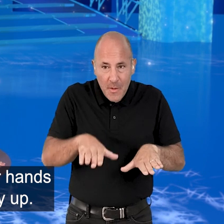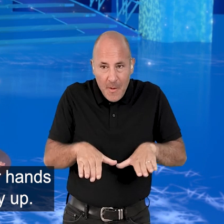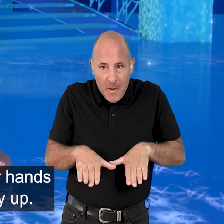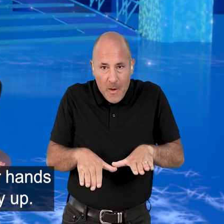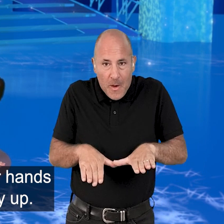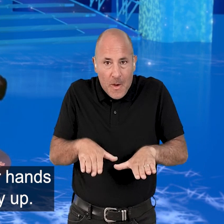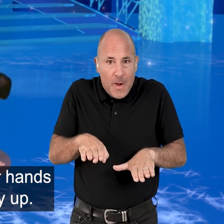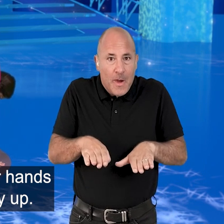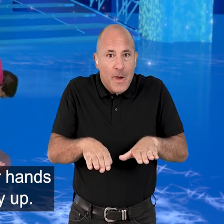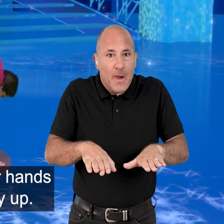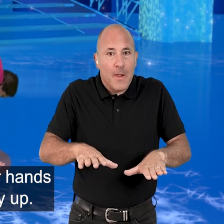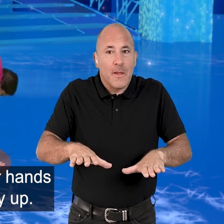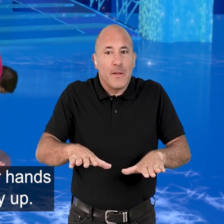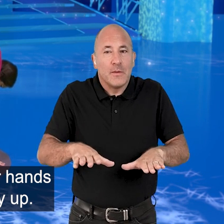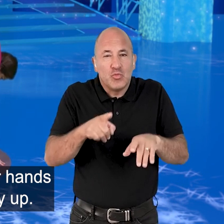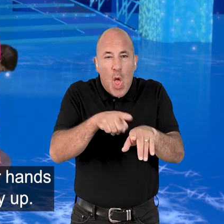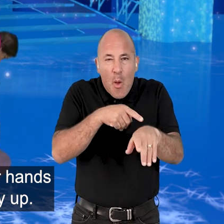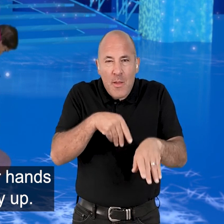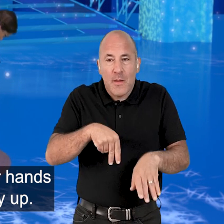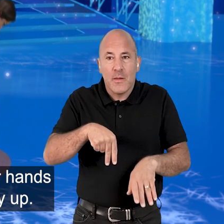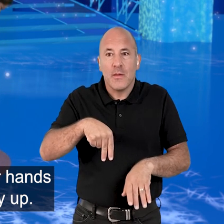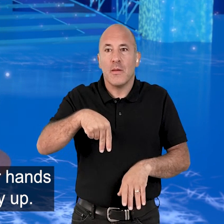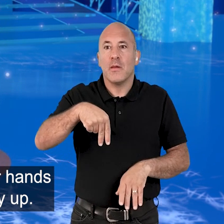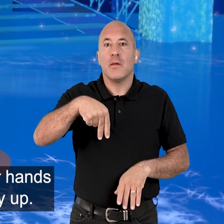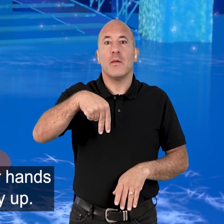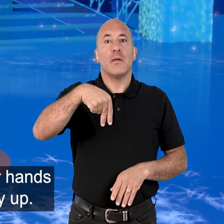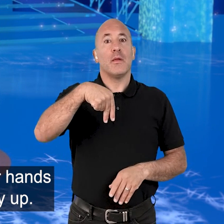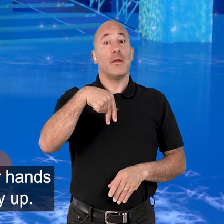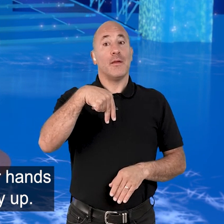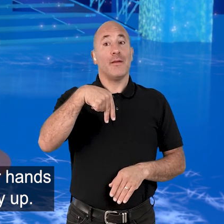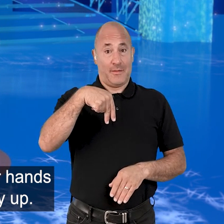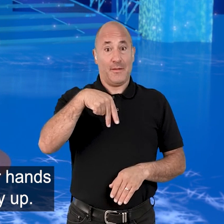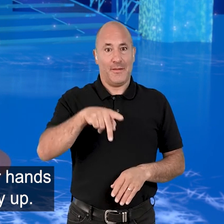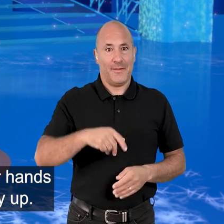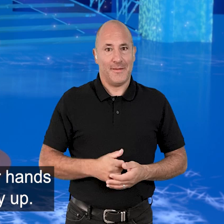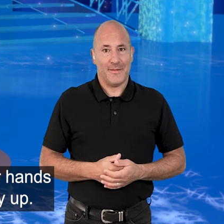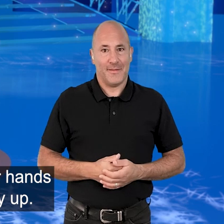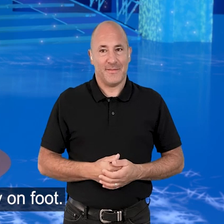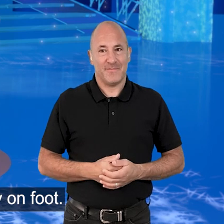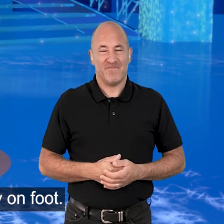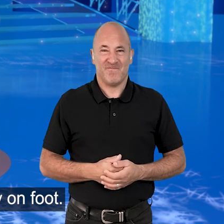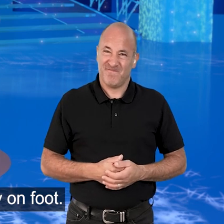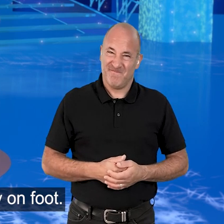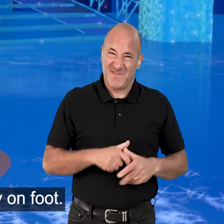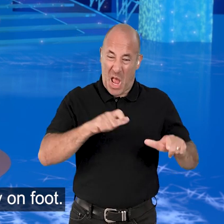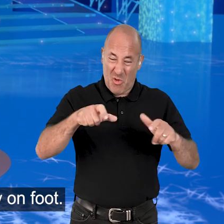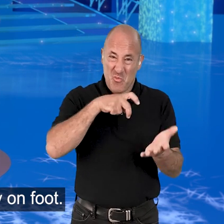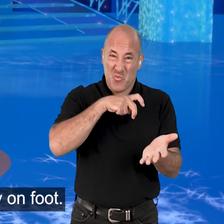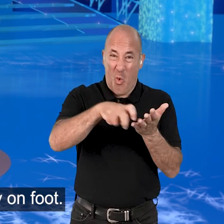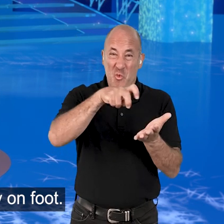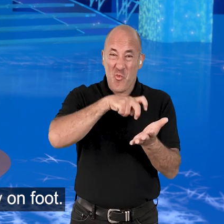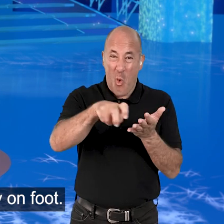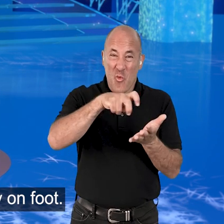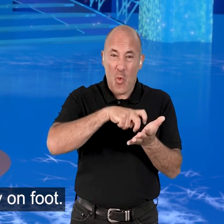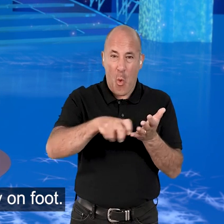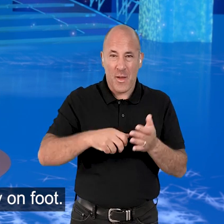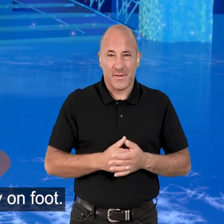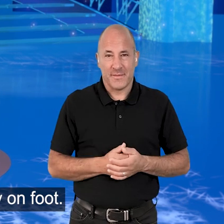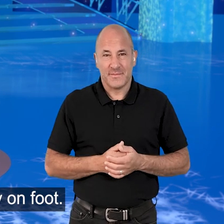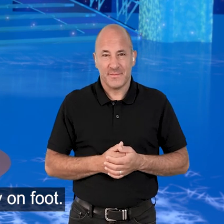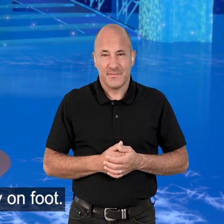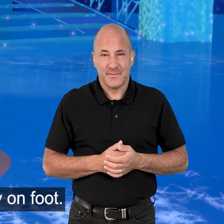your hands, then slowly rolling all the way up. They must continue their journey